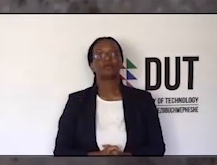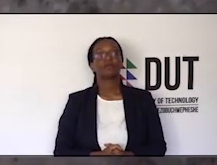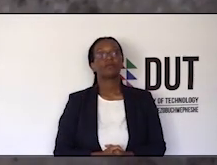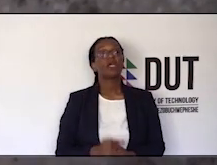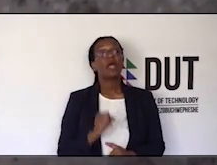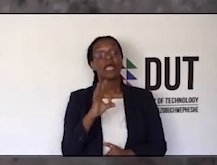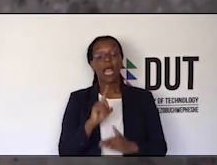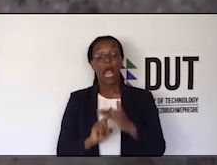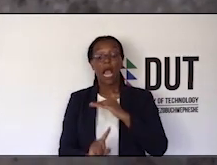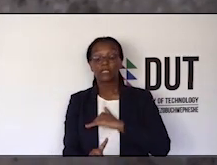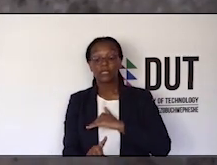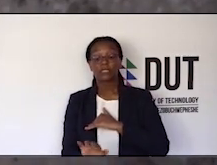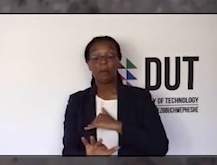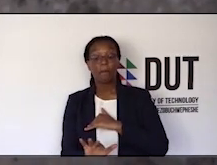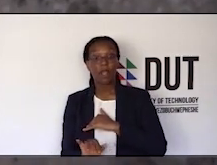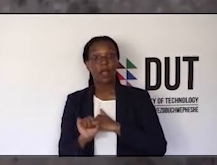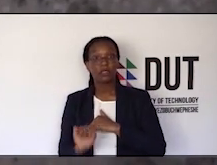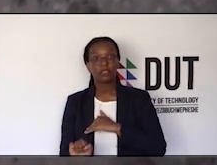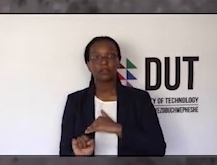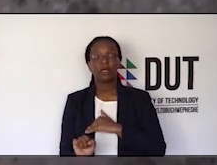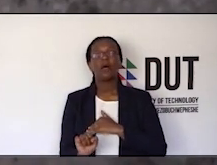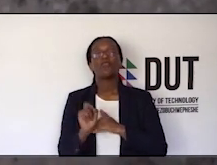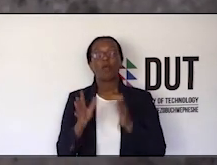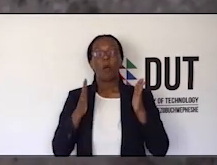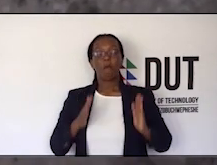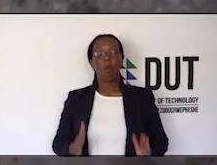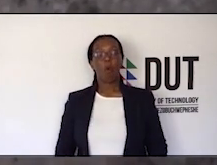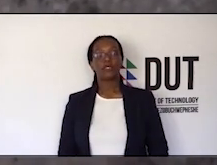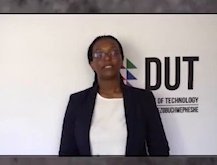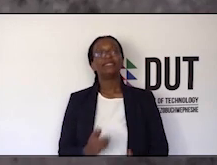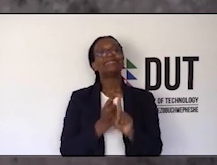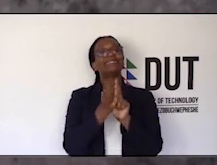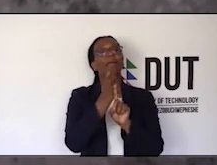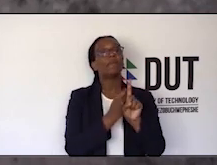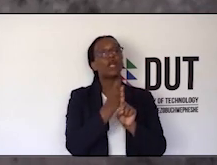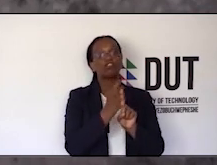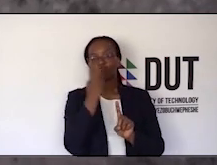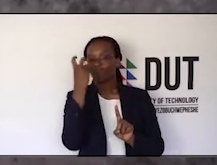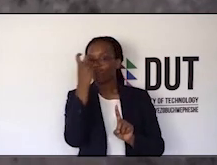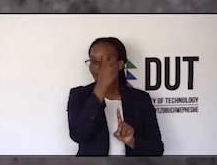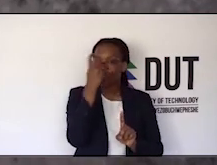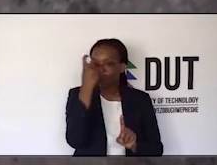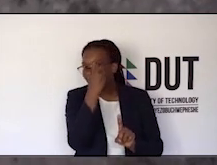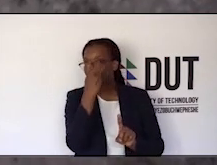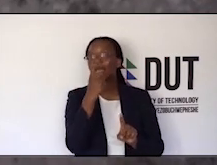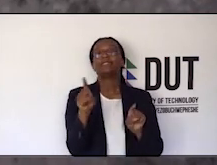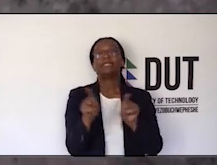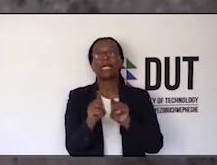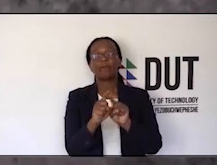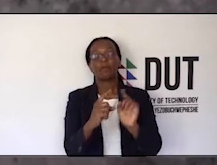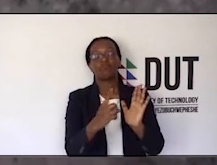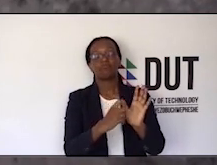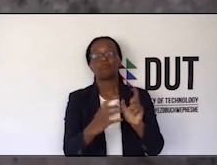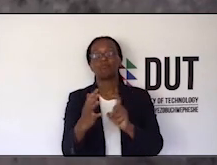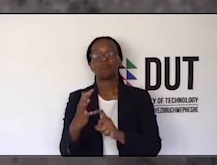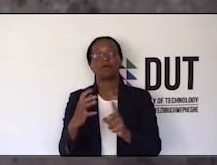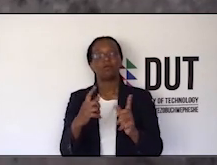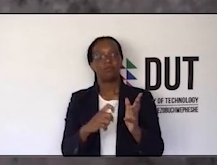At the access points, your body temperature will be taken and your hands will be